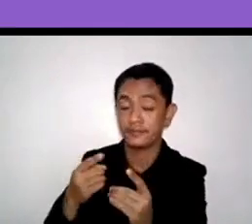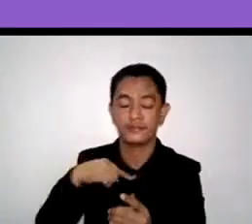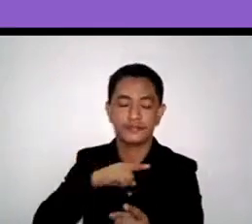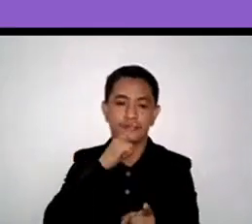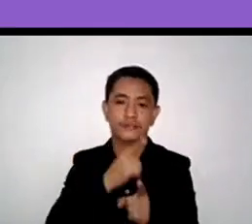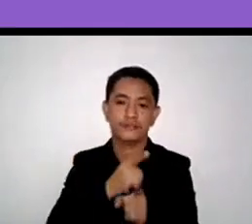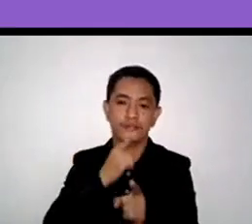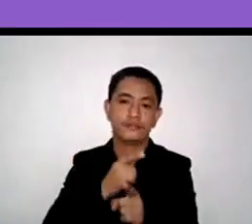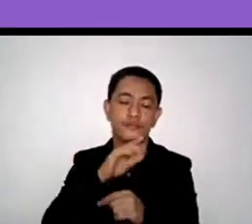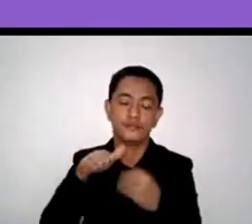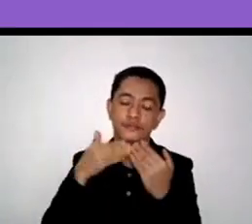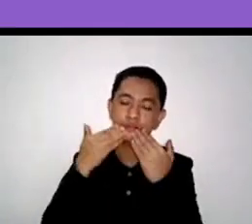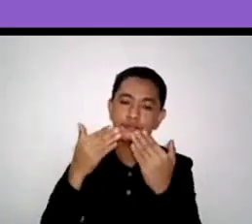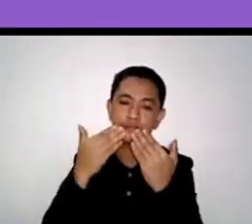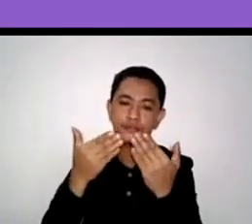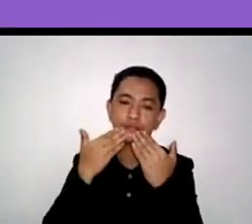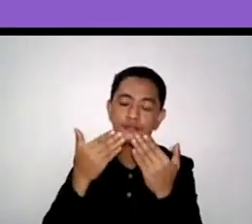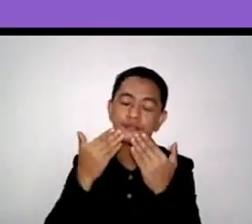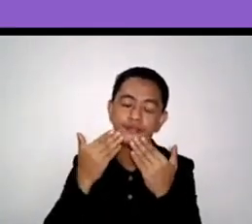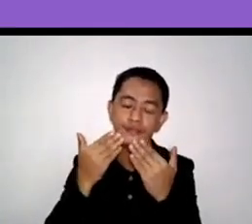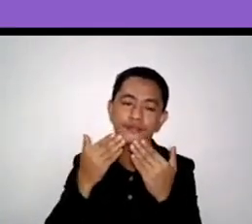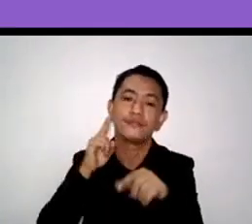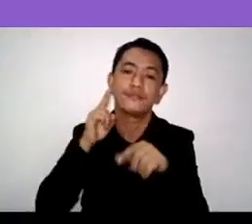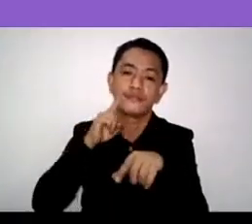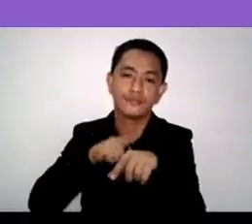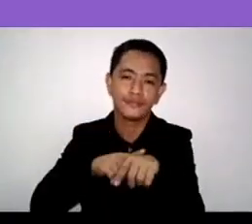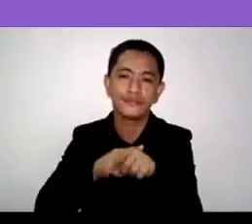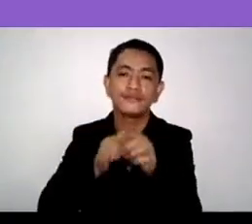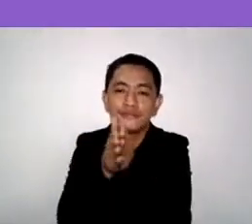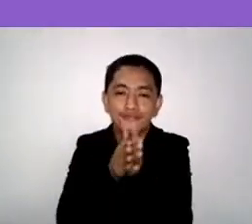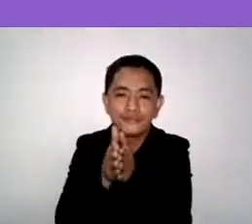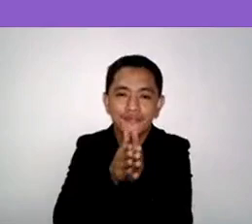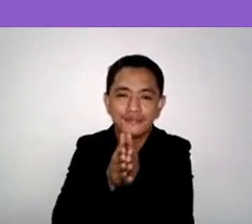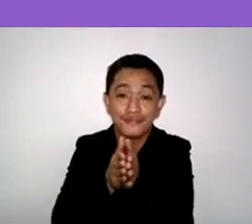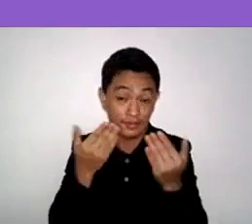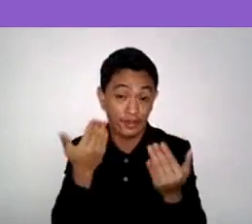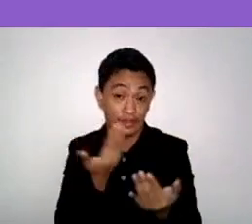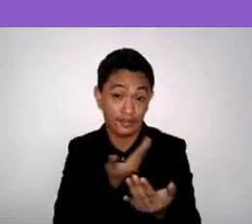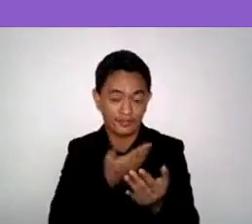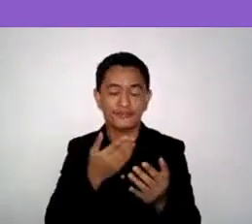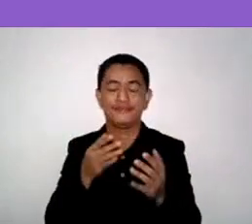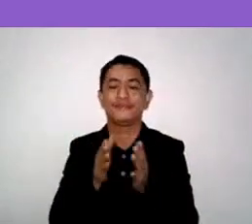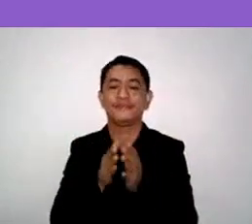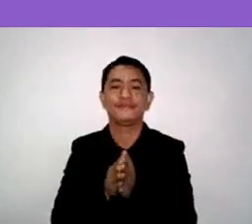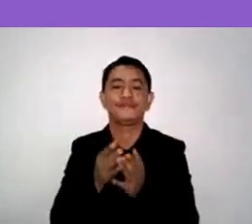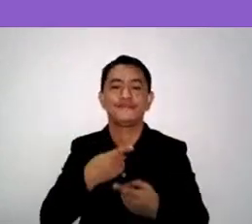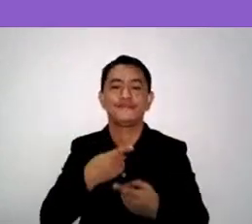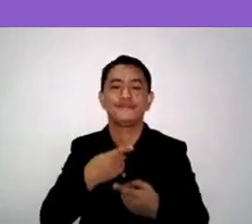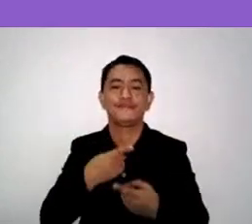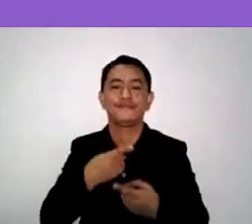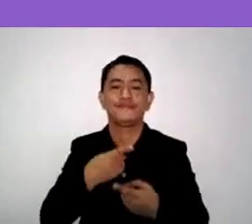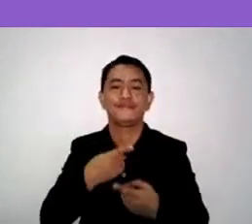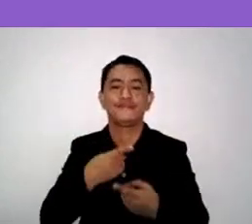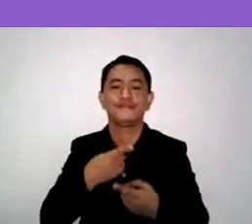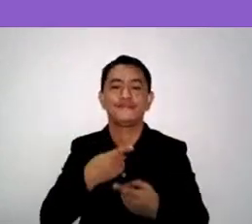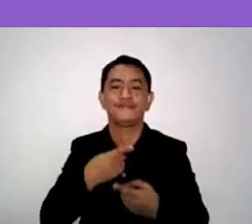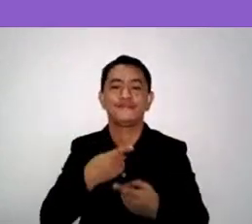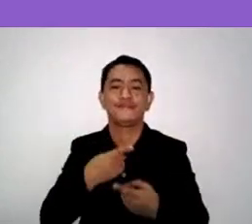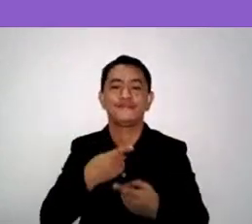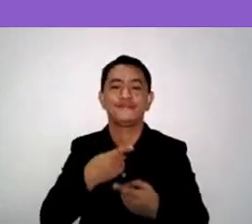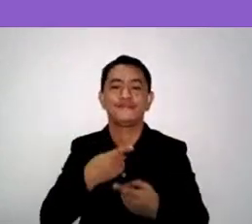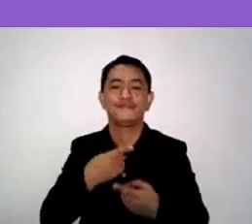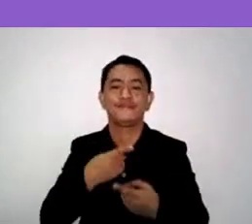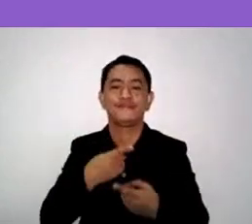Once again, on behalf of the Department of Education, we sincerely thank all of you for sharing your time and